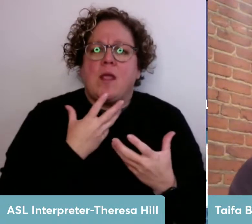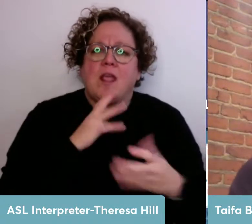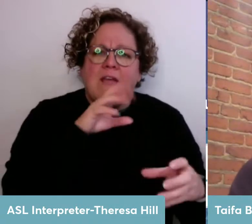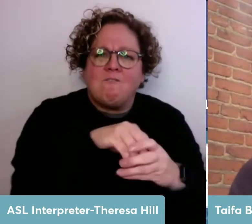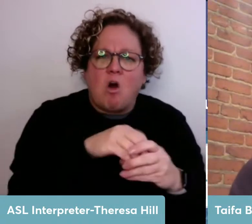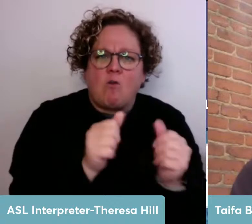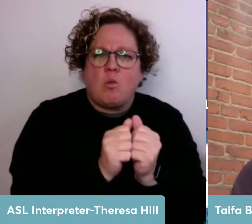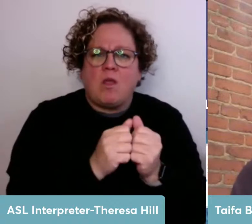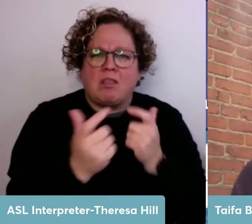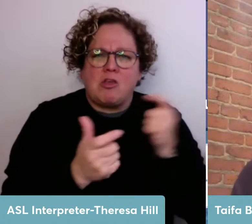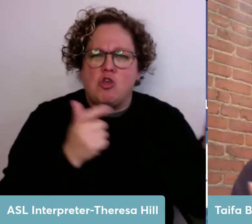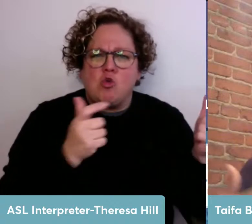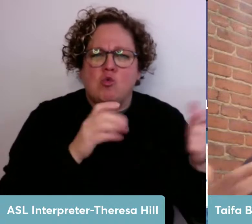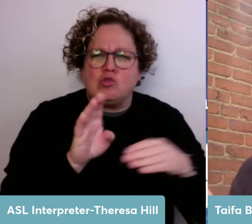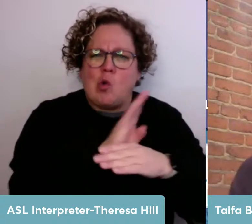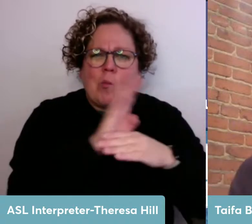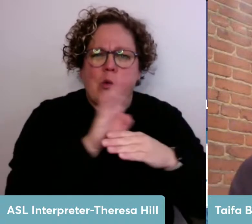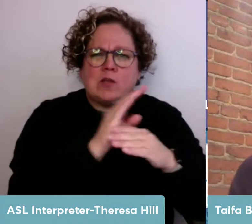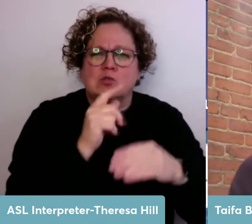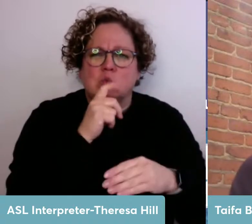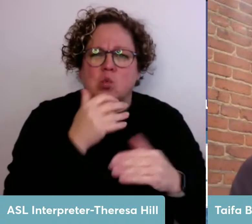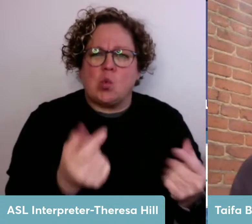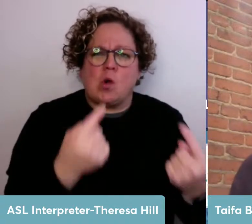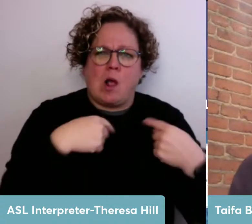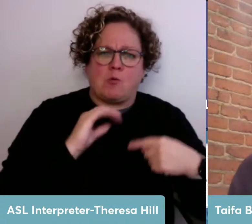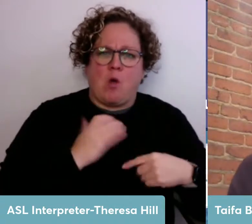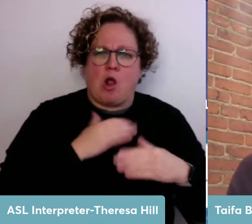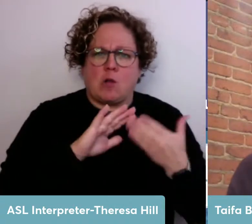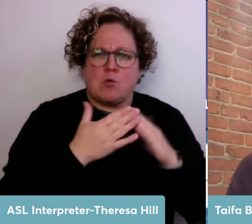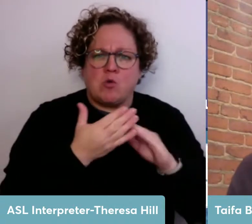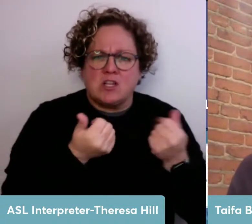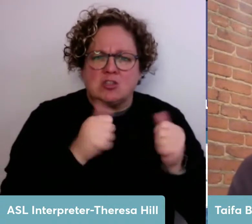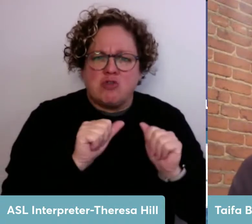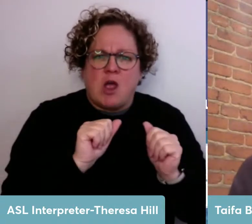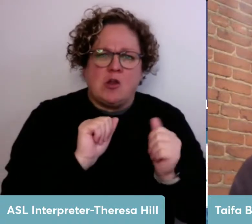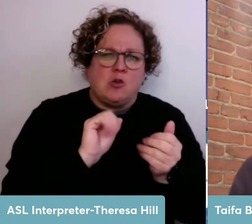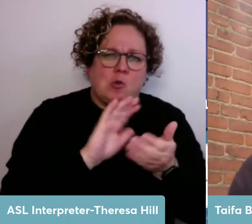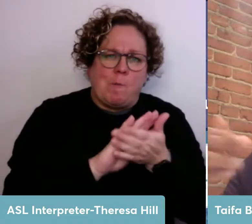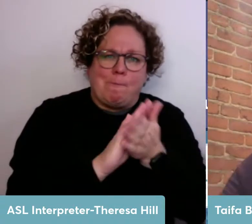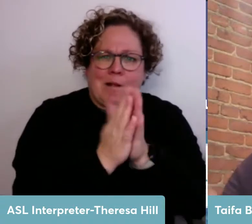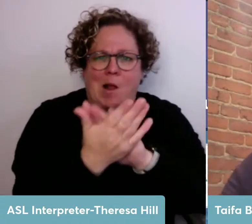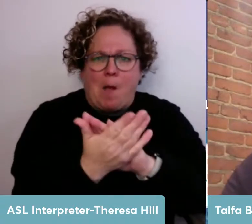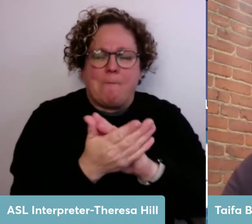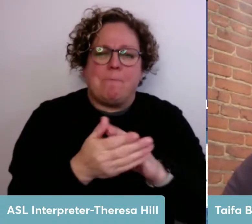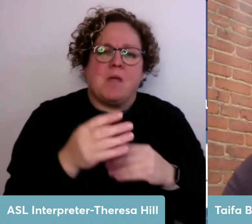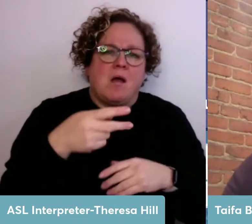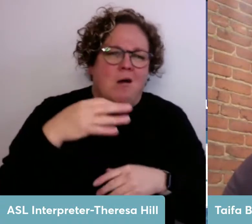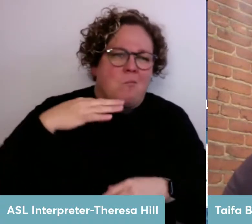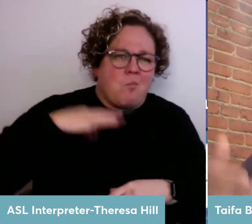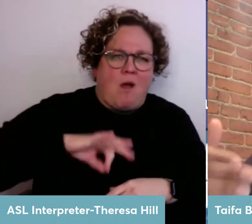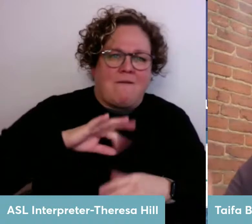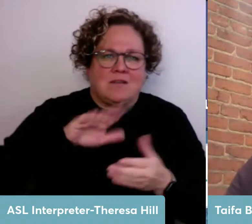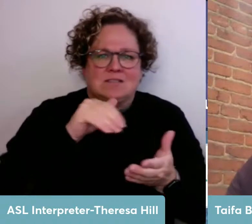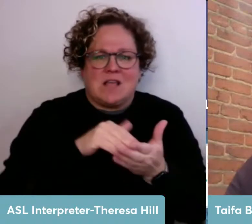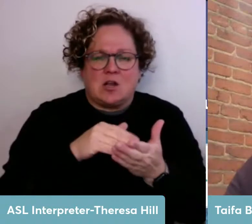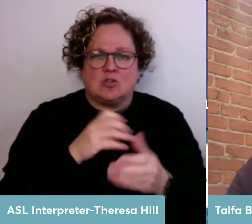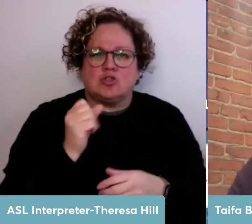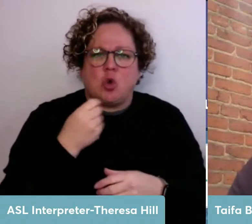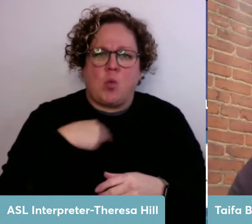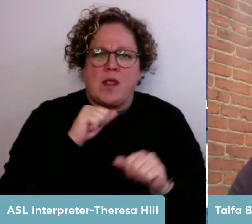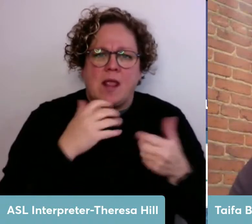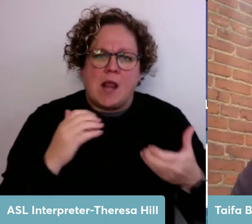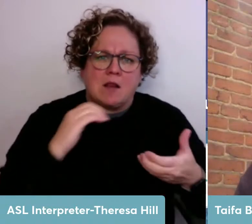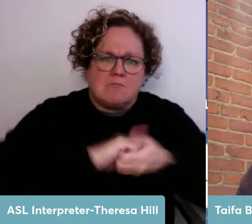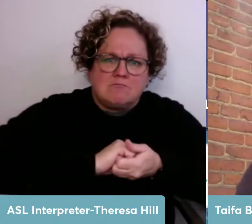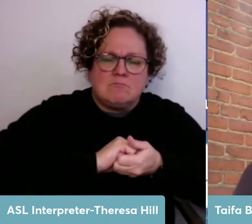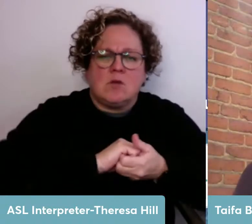come into our communities and try to turn them into profit centers? To co-govern so that people can